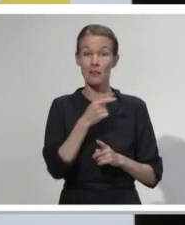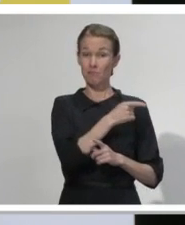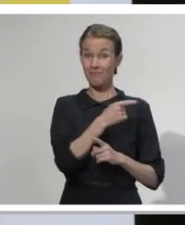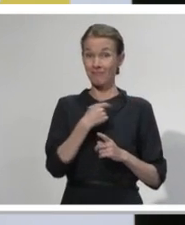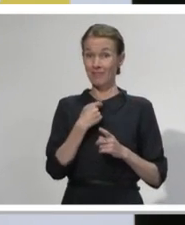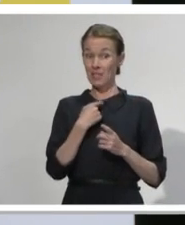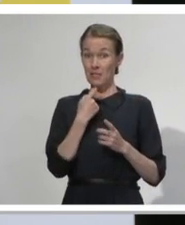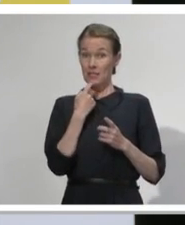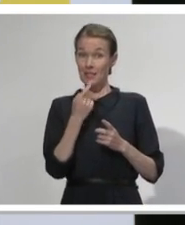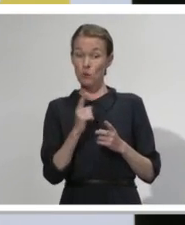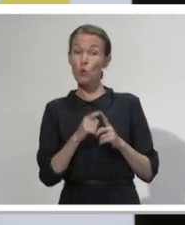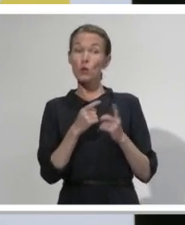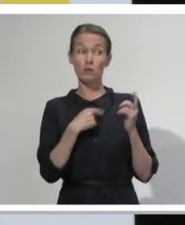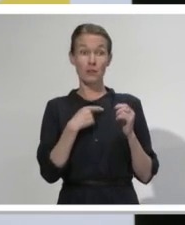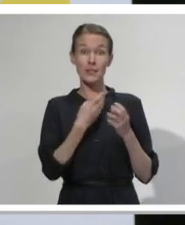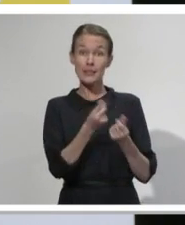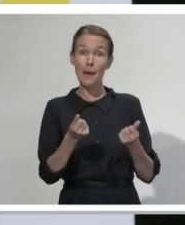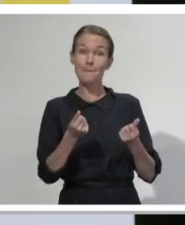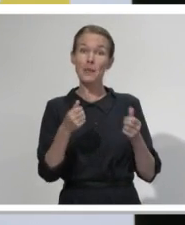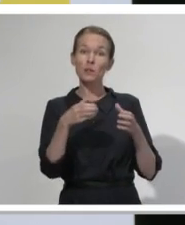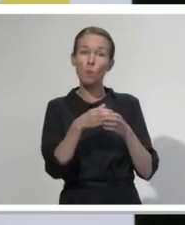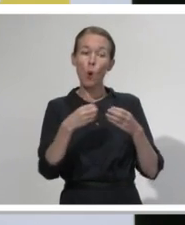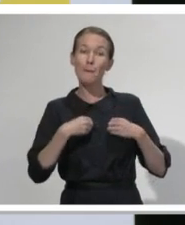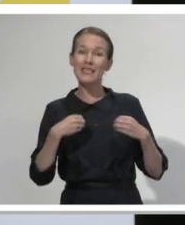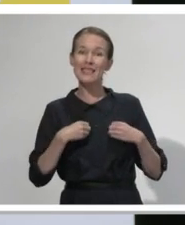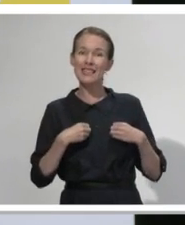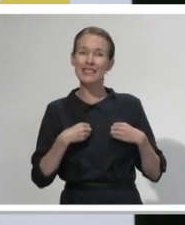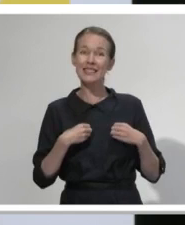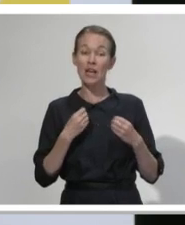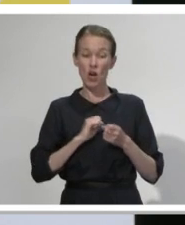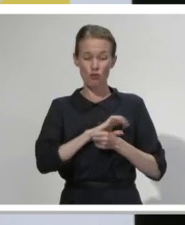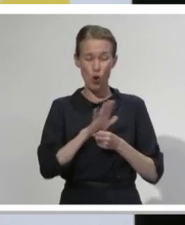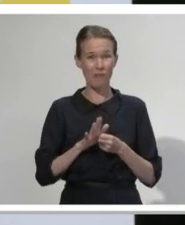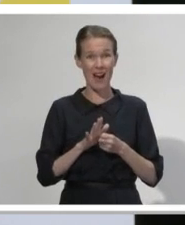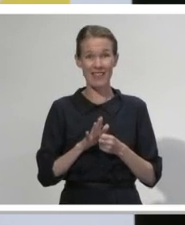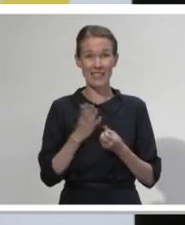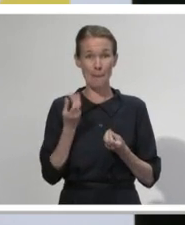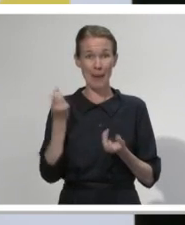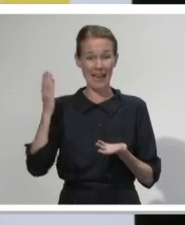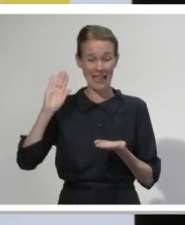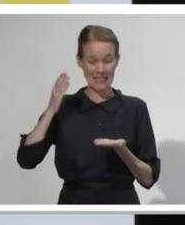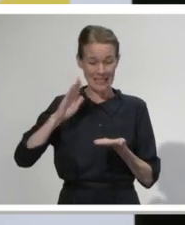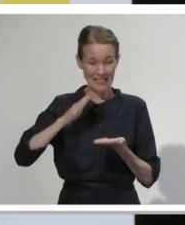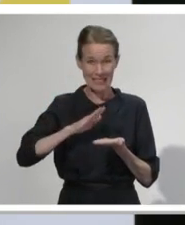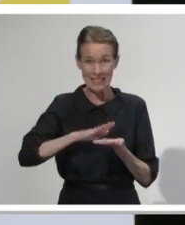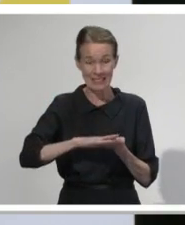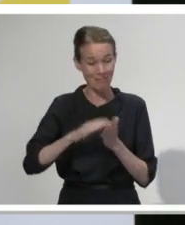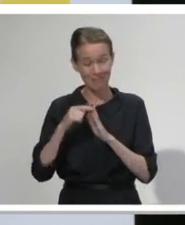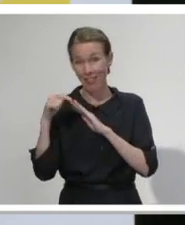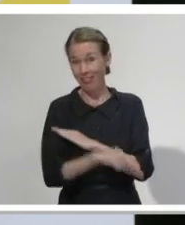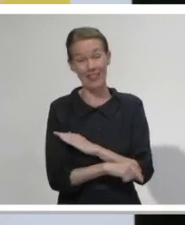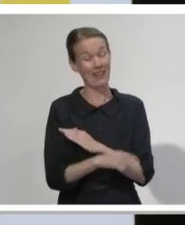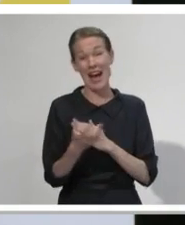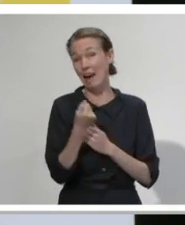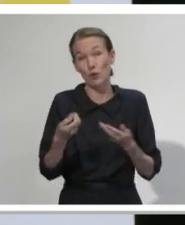they may not be able to come through the other side of COVID-19 and be able to pay this debt. So we'll factor that in to our calculations about